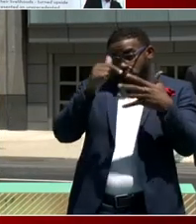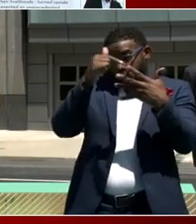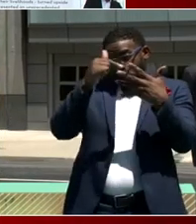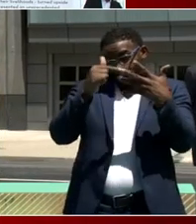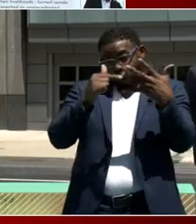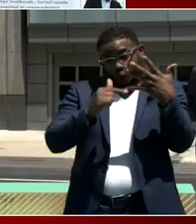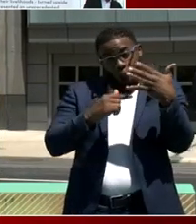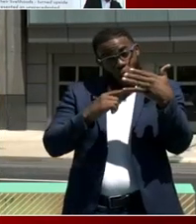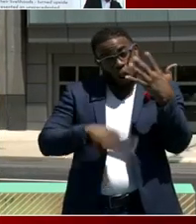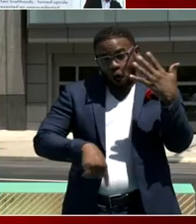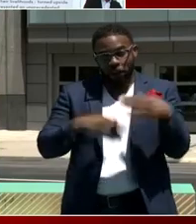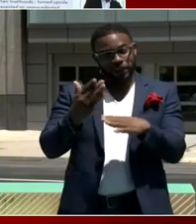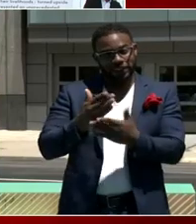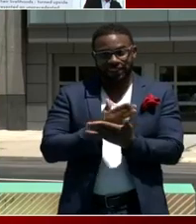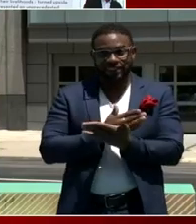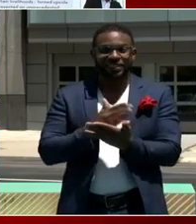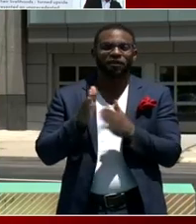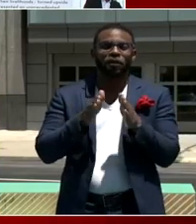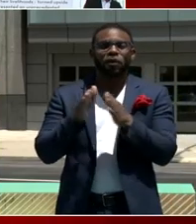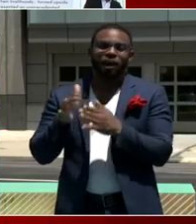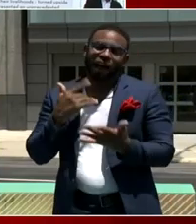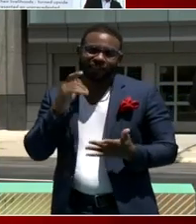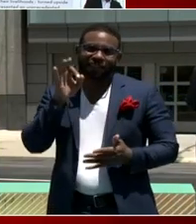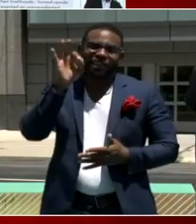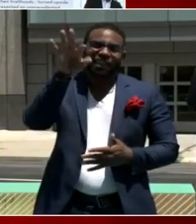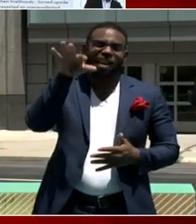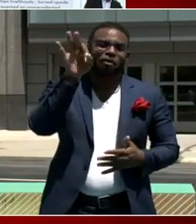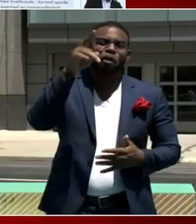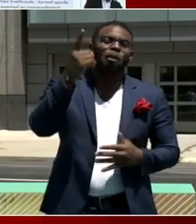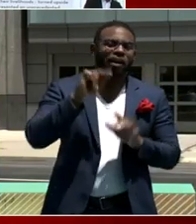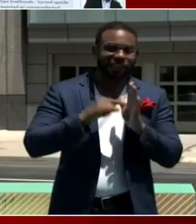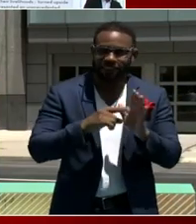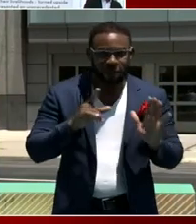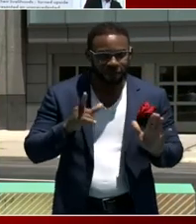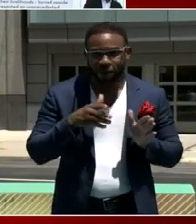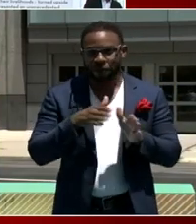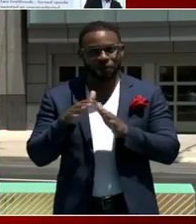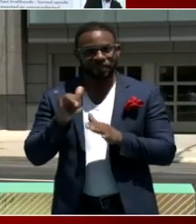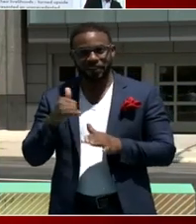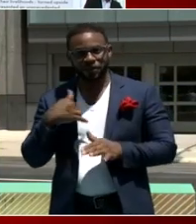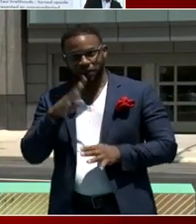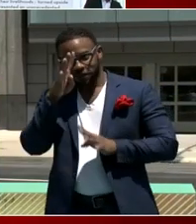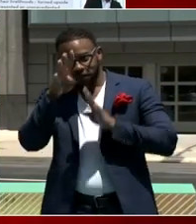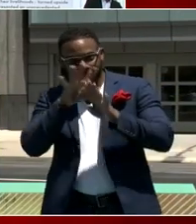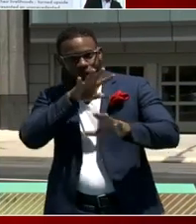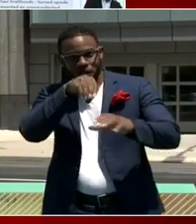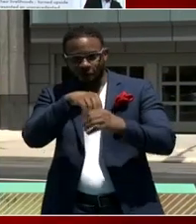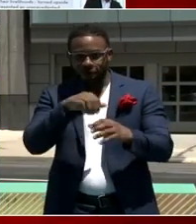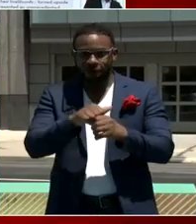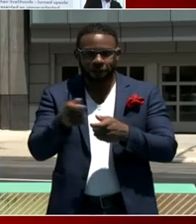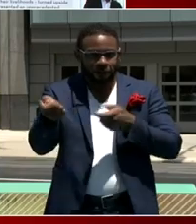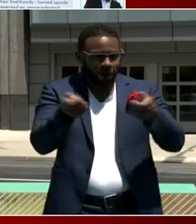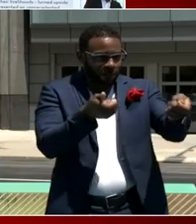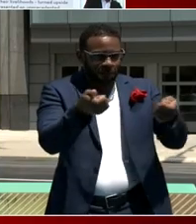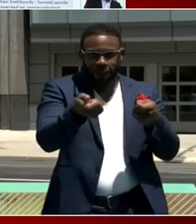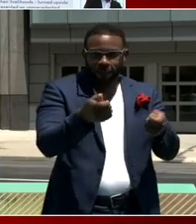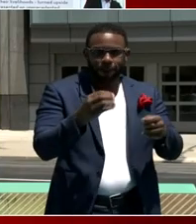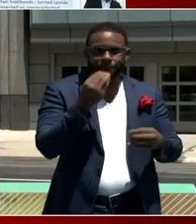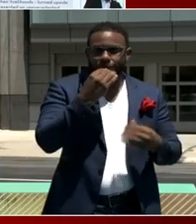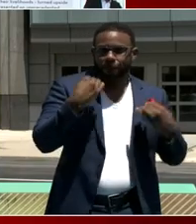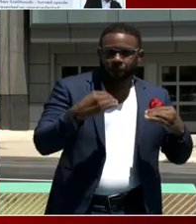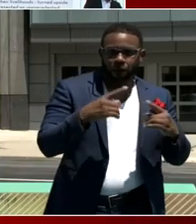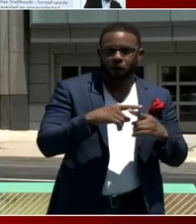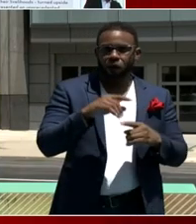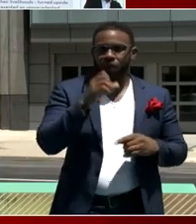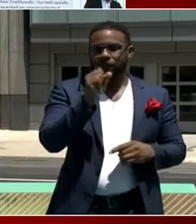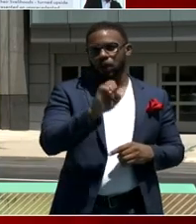a list of the ways. I just gave you one example of the ways that we've been involved in bringing a grocery